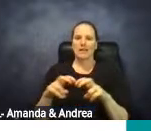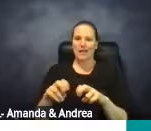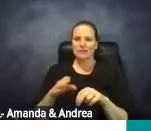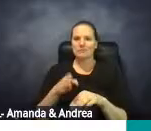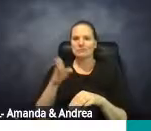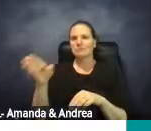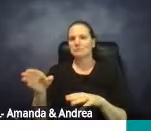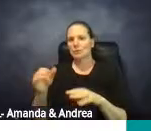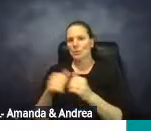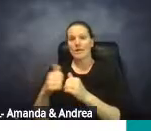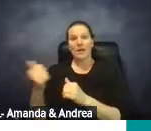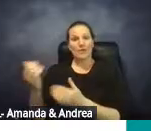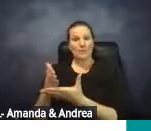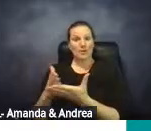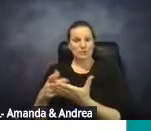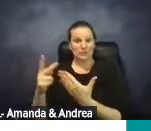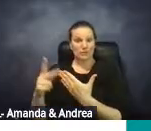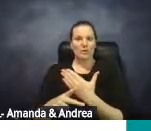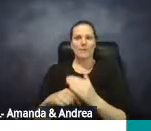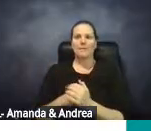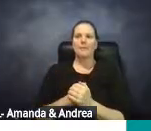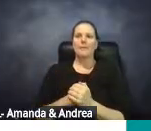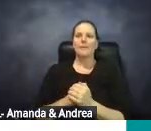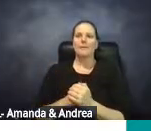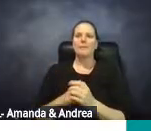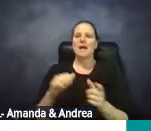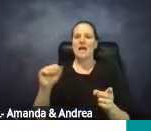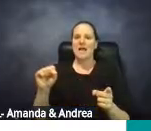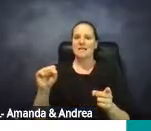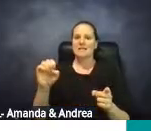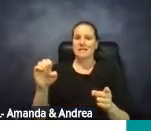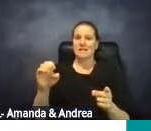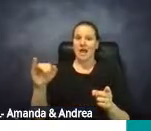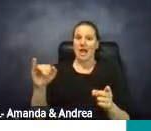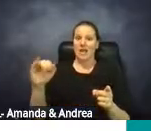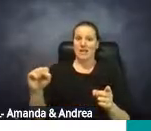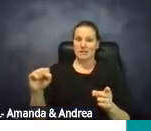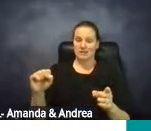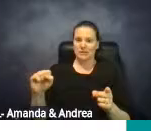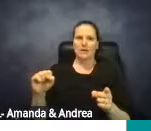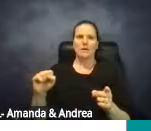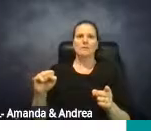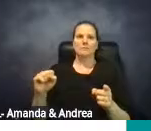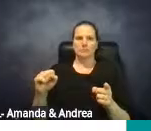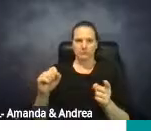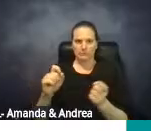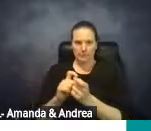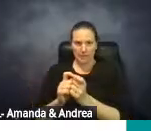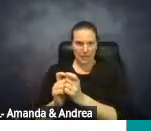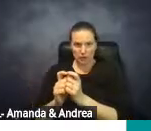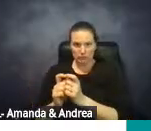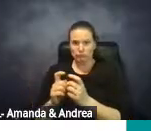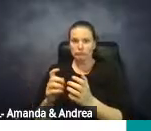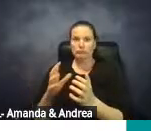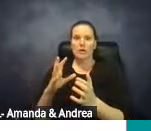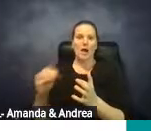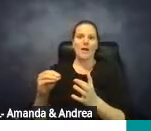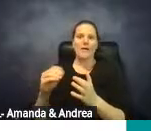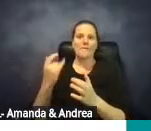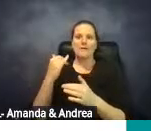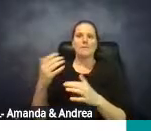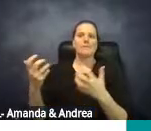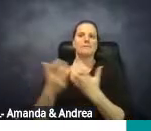aspects of the program, such as, again, that SEIS and mitigations, and whether recommendations align with existing standard requirements